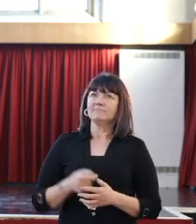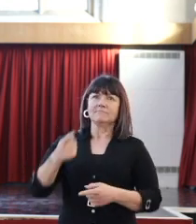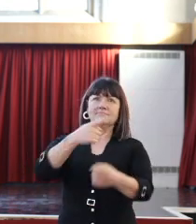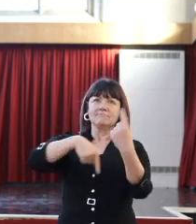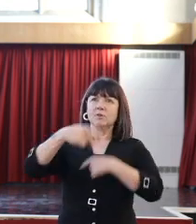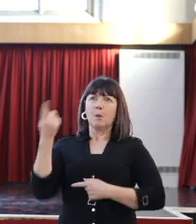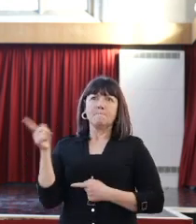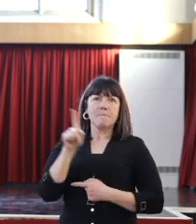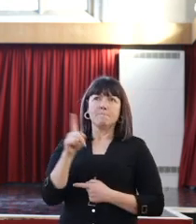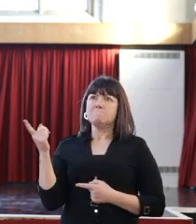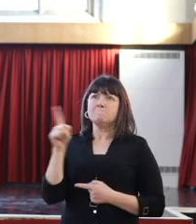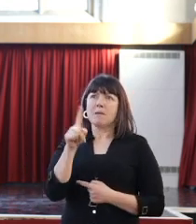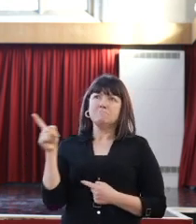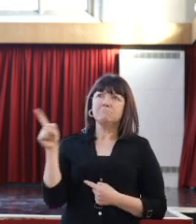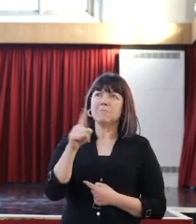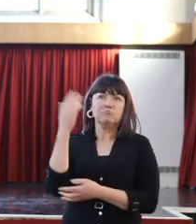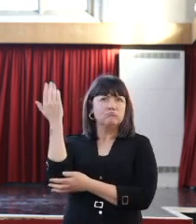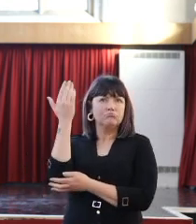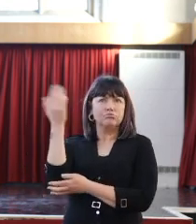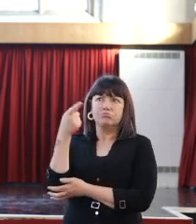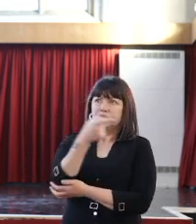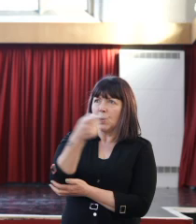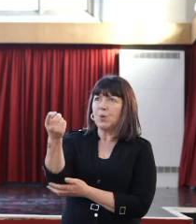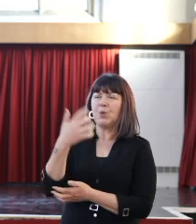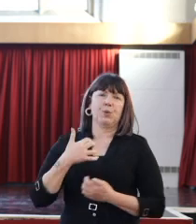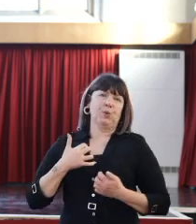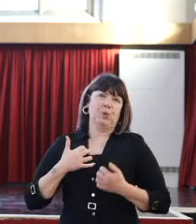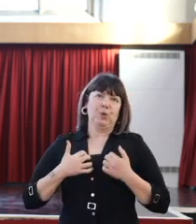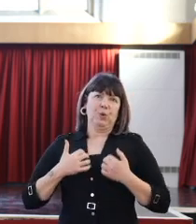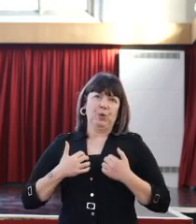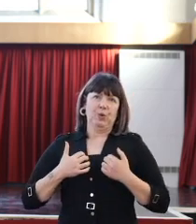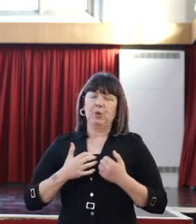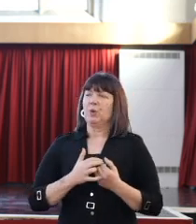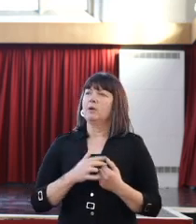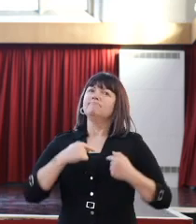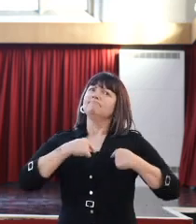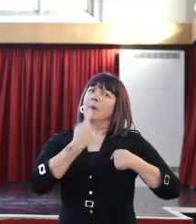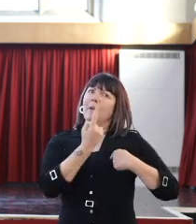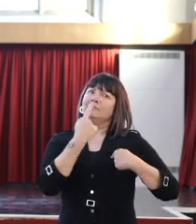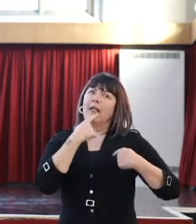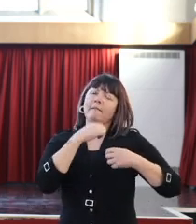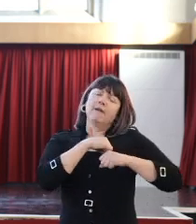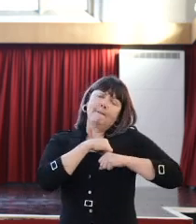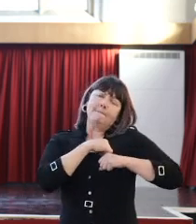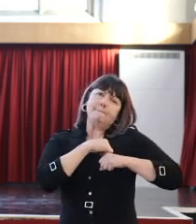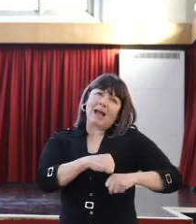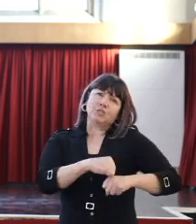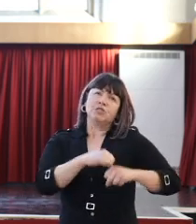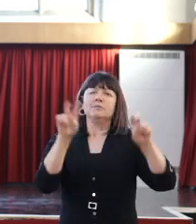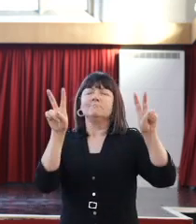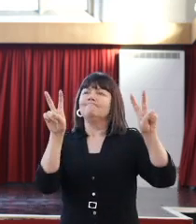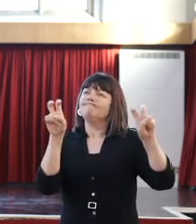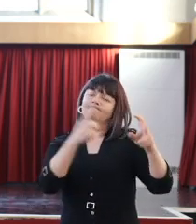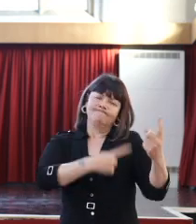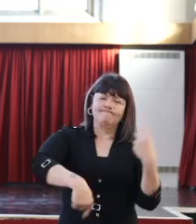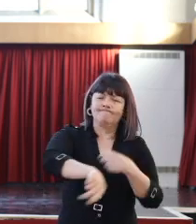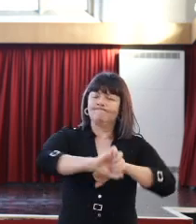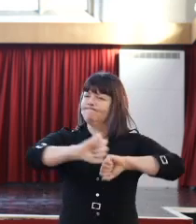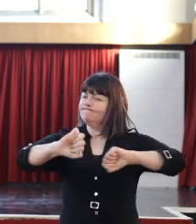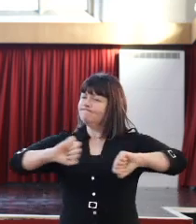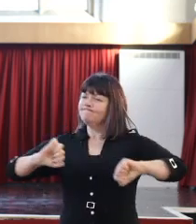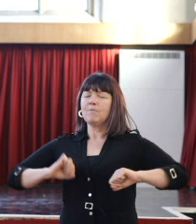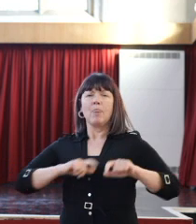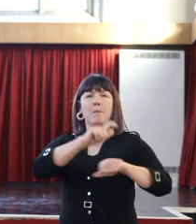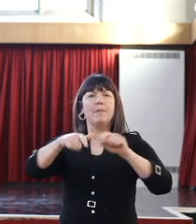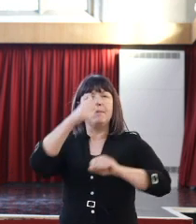and thank you very much. I'm really excited to be talking about the thing that I'm most passionate about, positively impacting creative people's experiences,